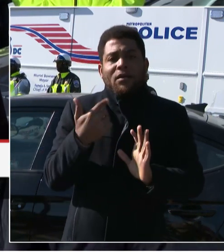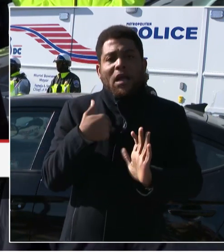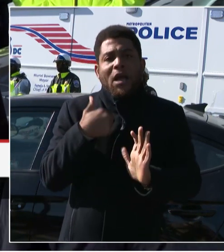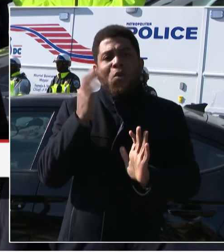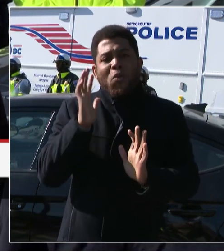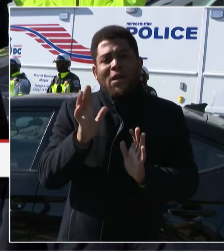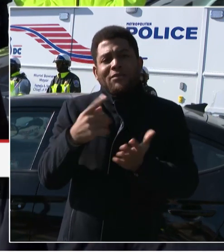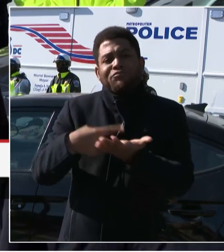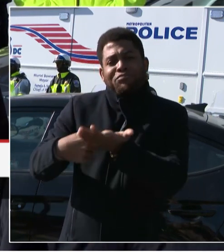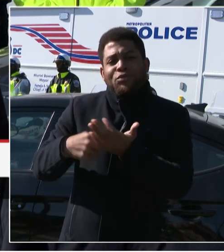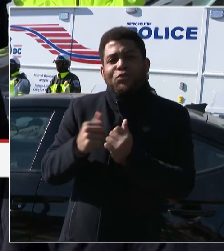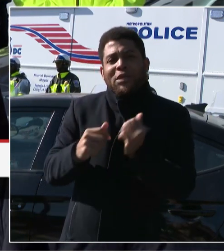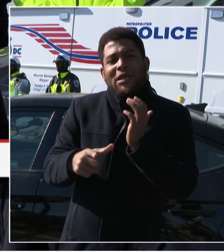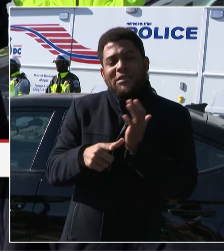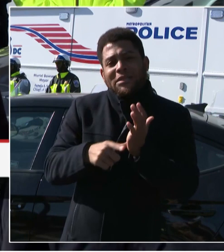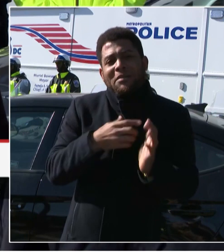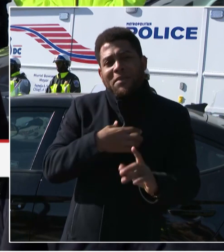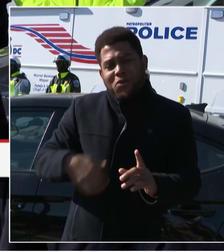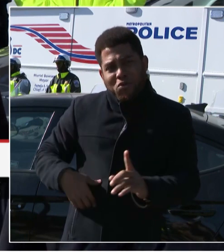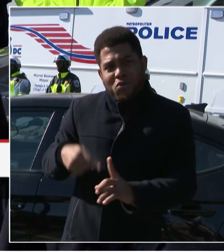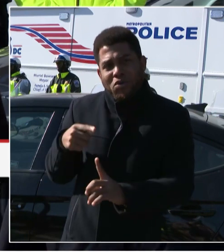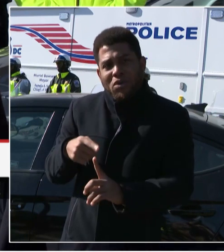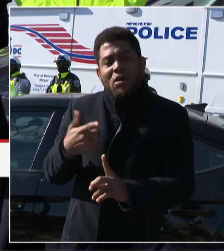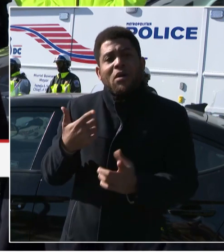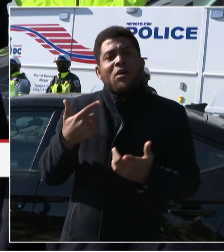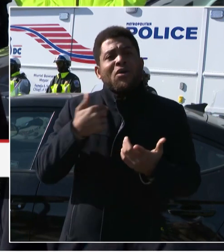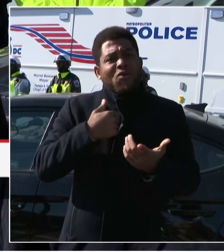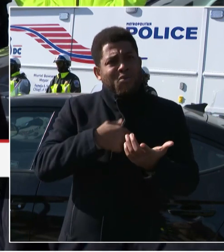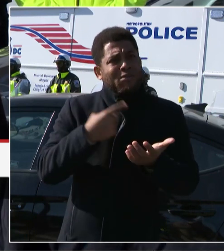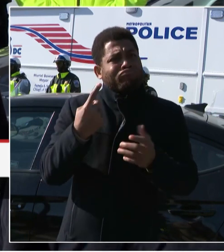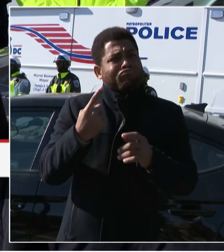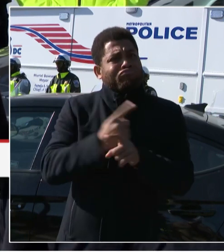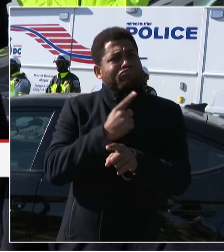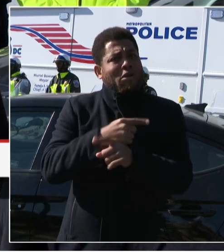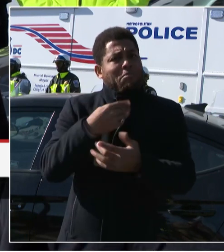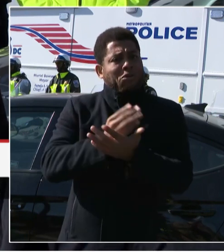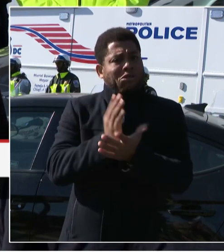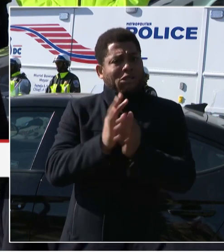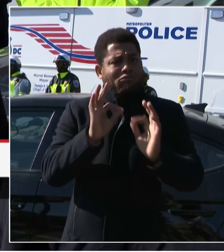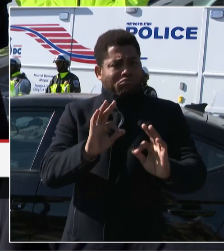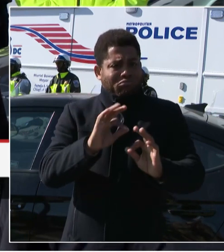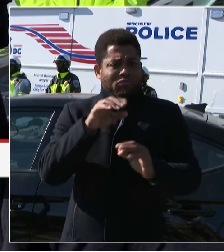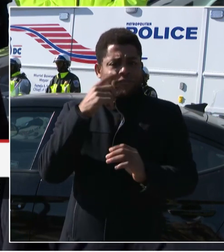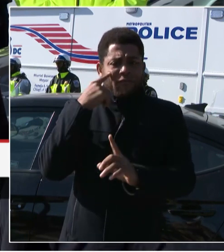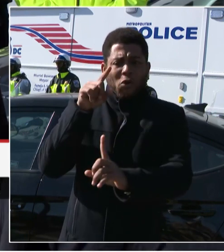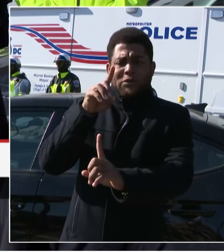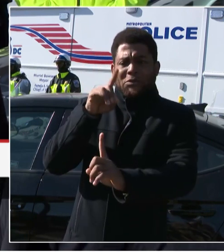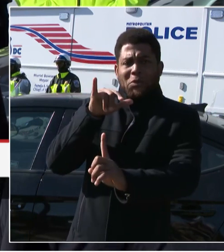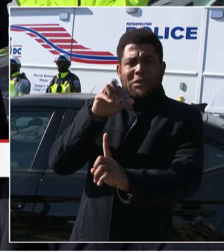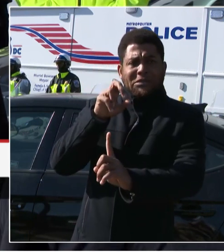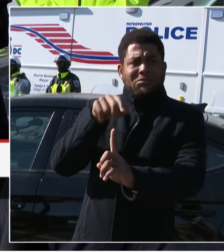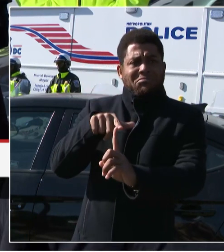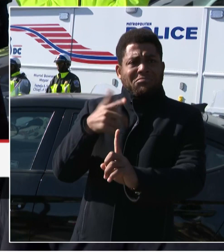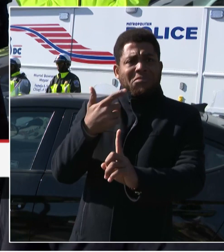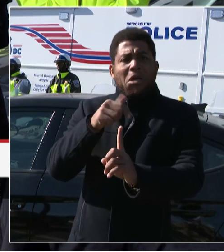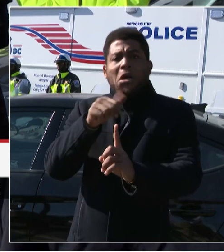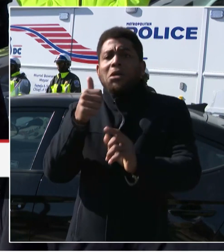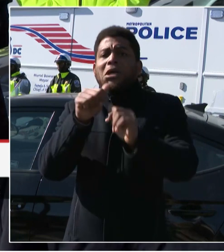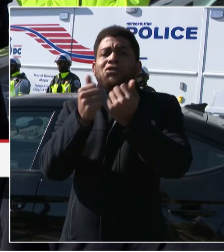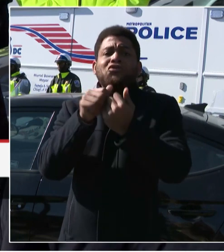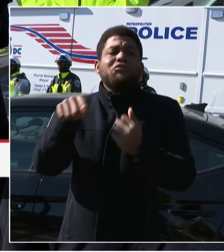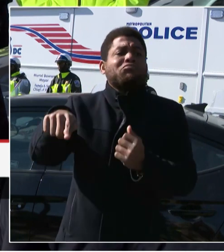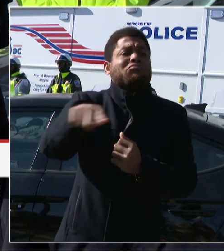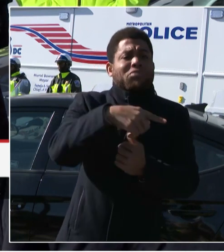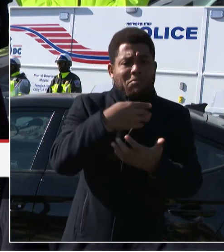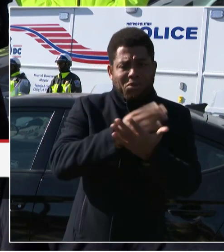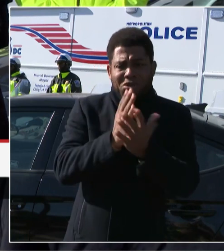we're properly budgeted at DYRS and our other agencies, and all of our budgets reflect that. There's no concern